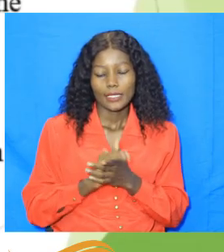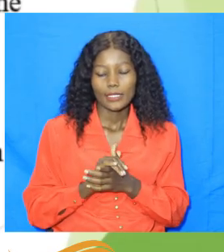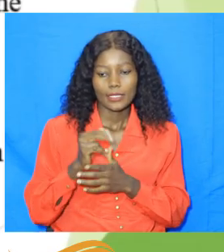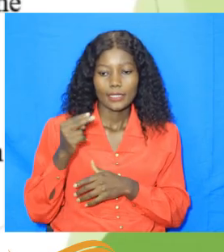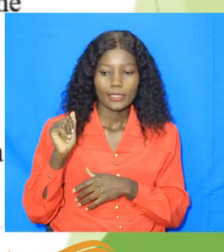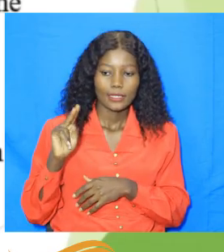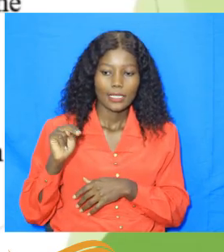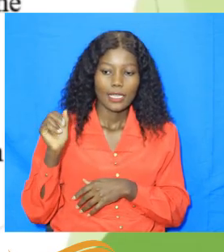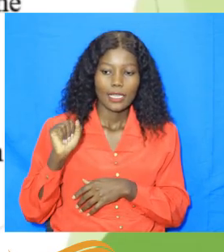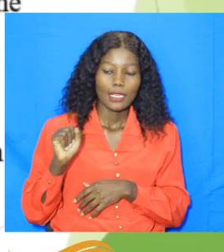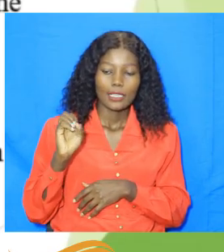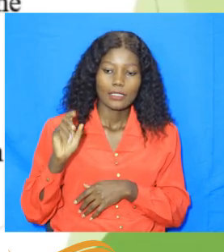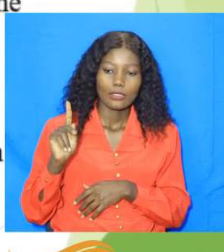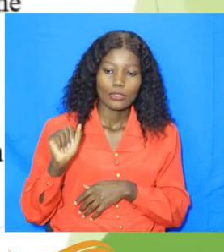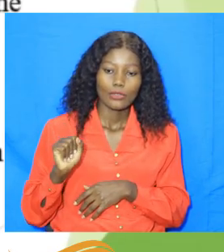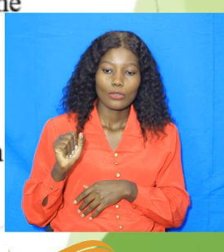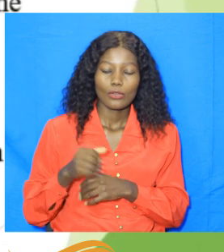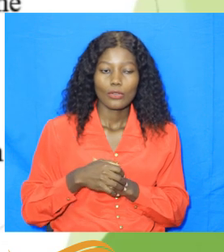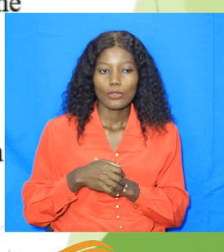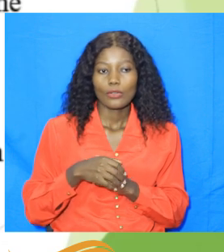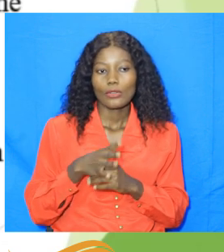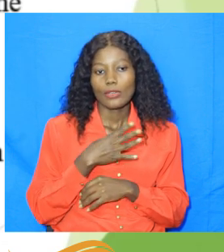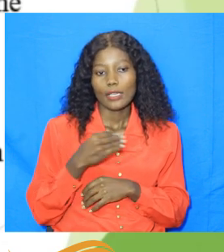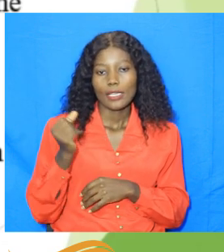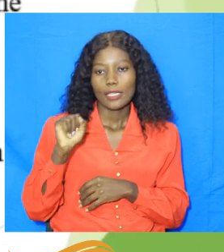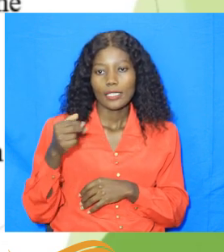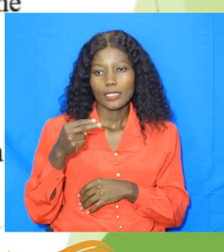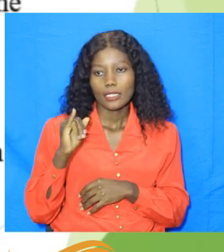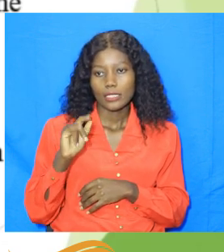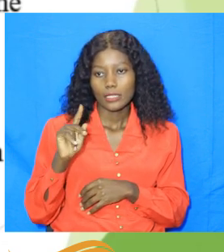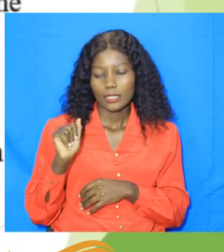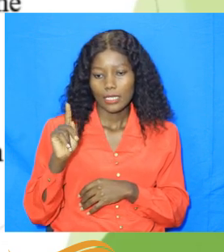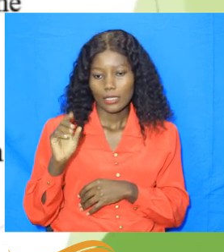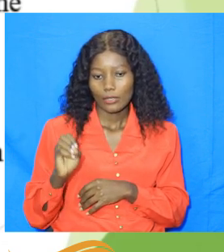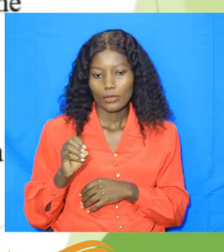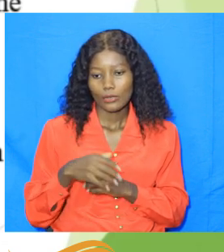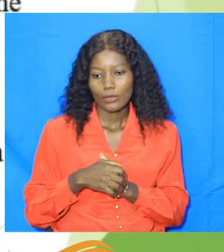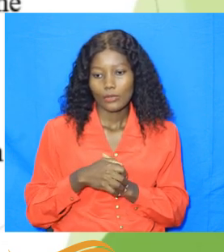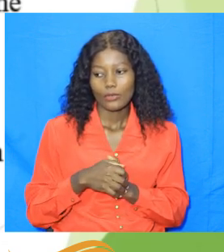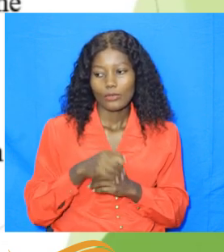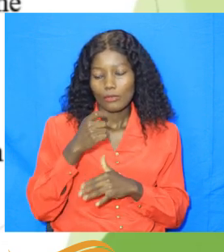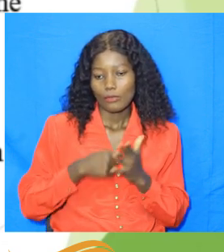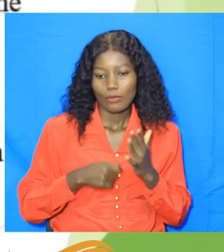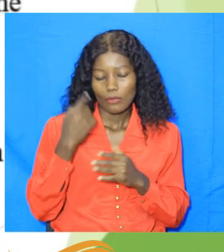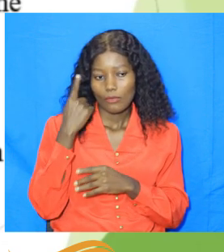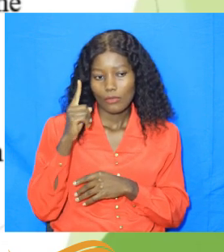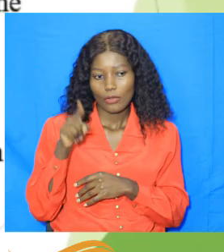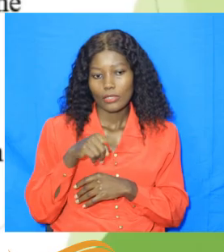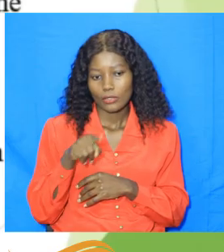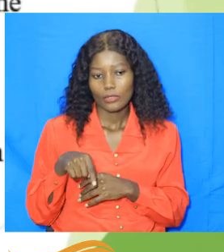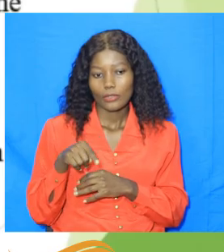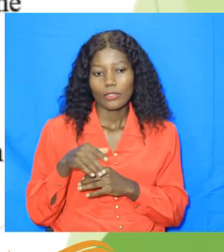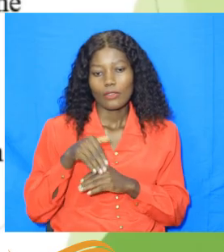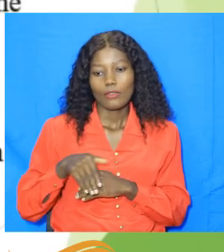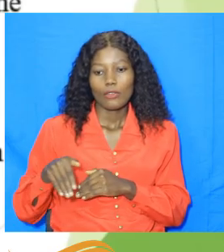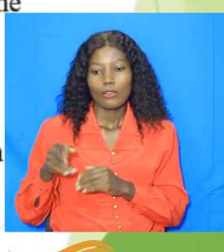Hansoku and Shikaku. And Hansoku is a penalty for disqualification, following a